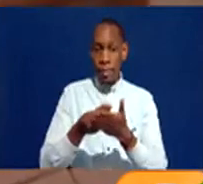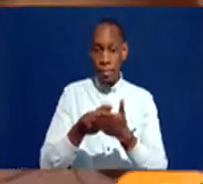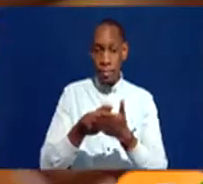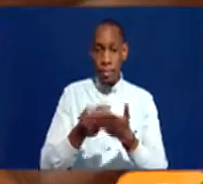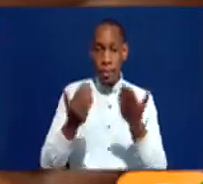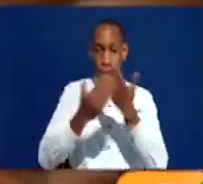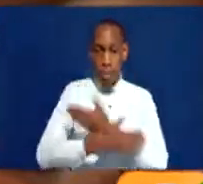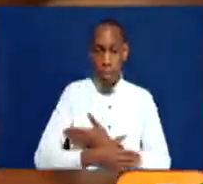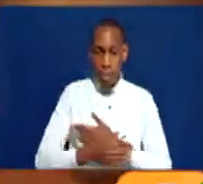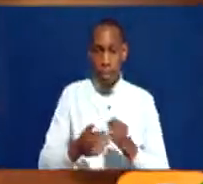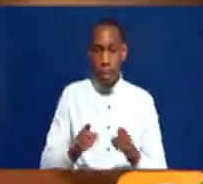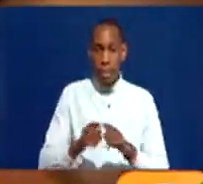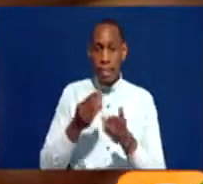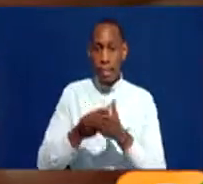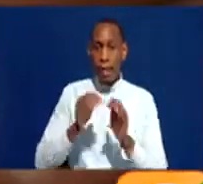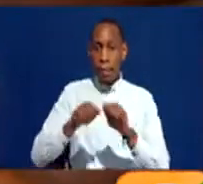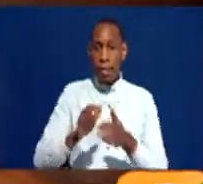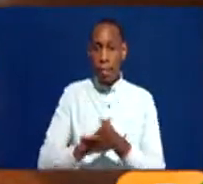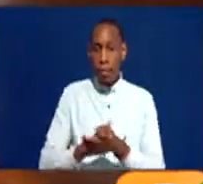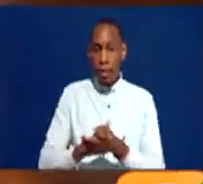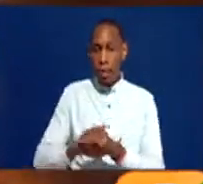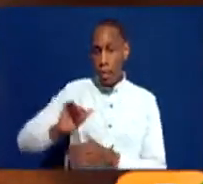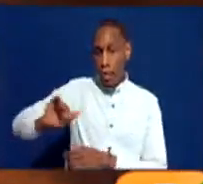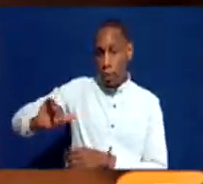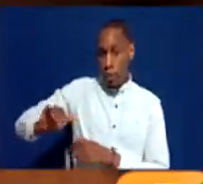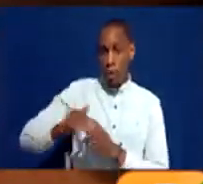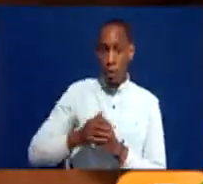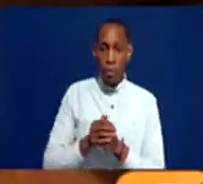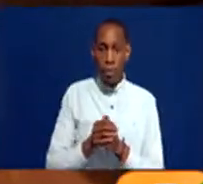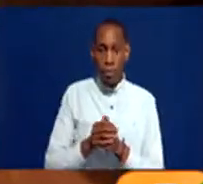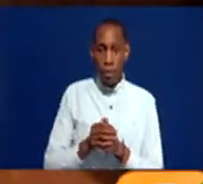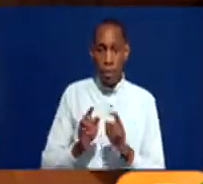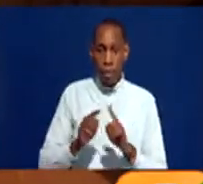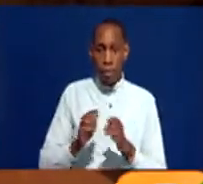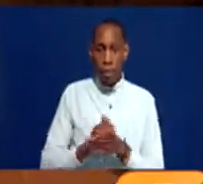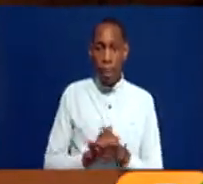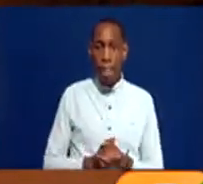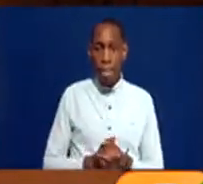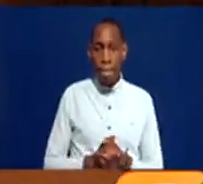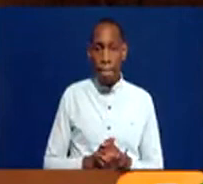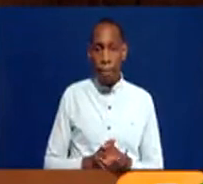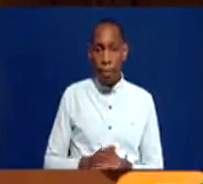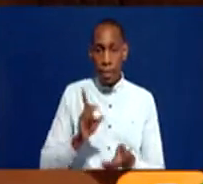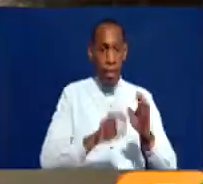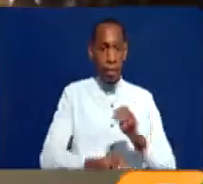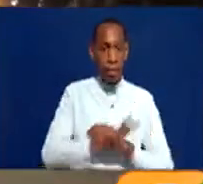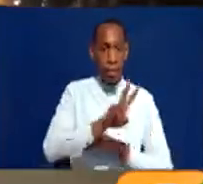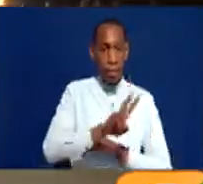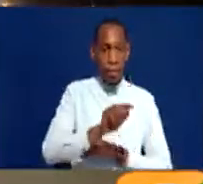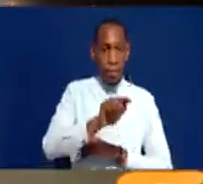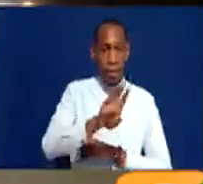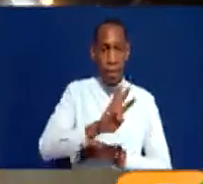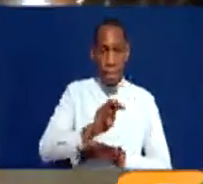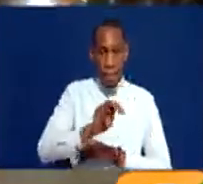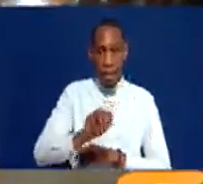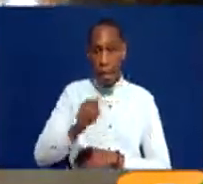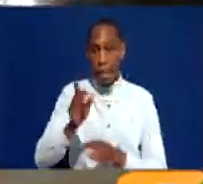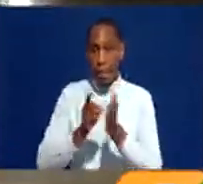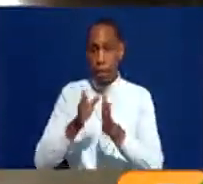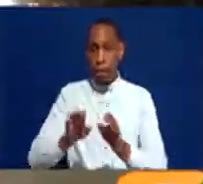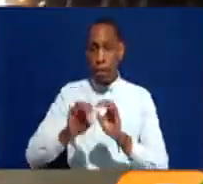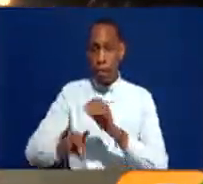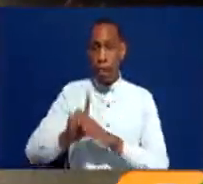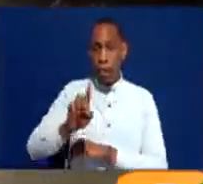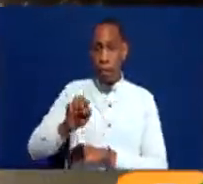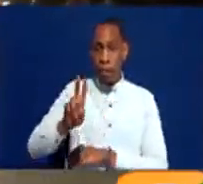night. Money that they would otherwise have if it were not for the drug spiking gang. Two doctors fell victim, million shillings and another